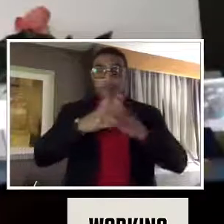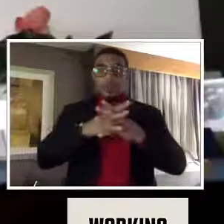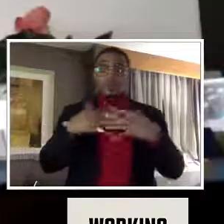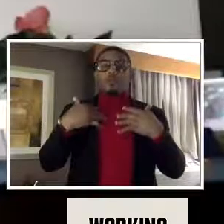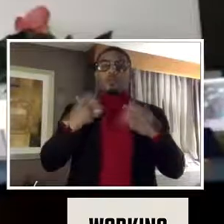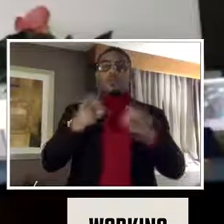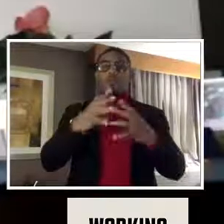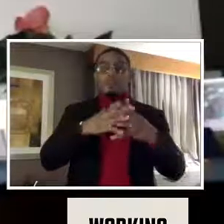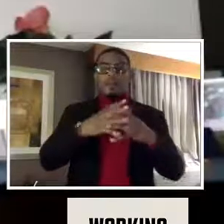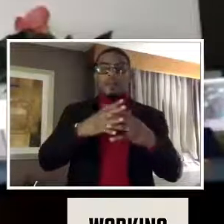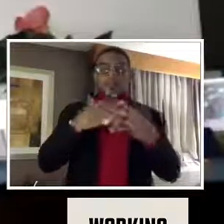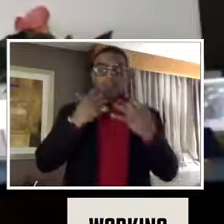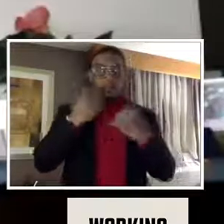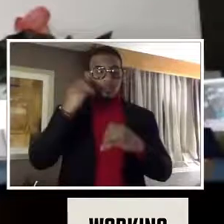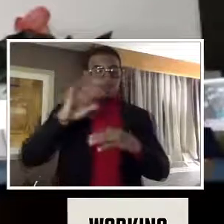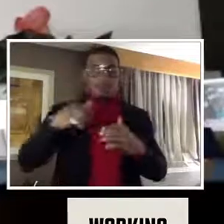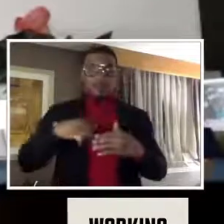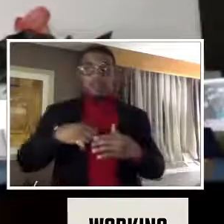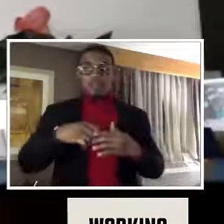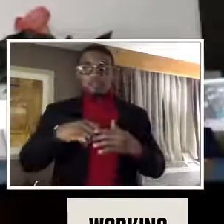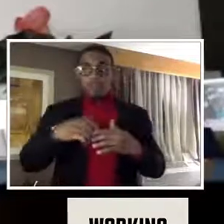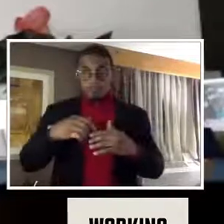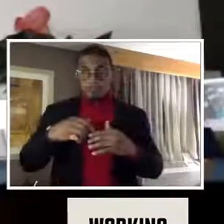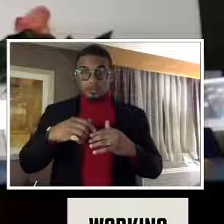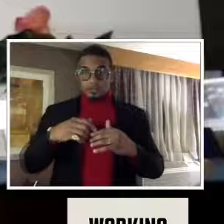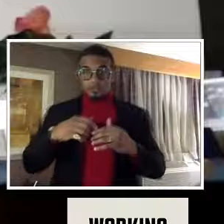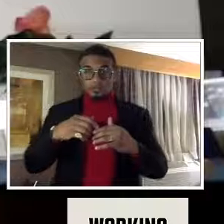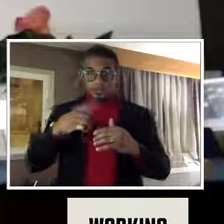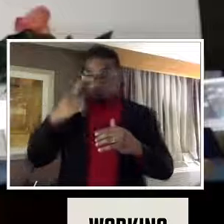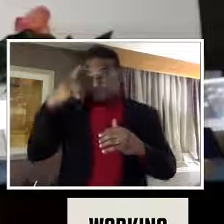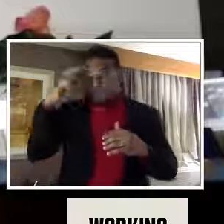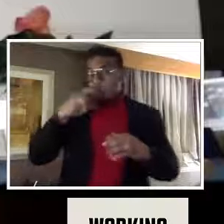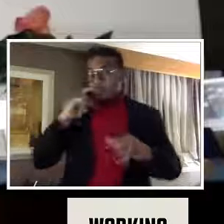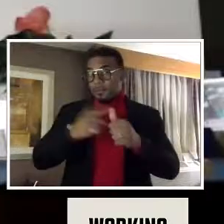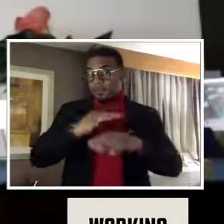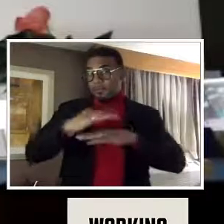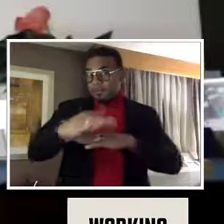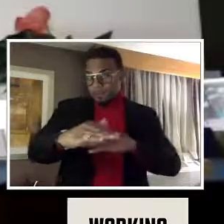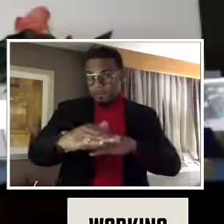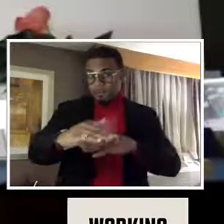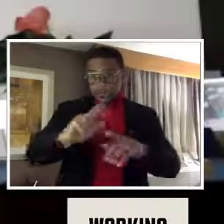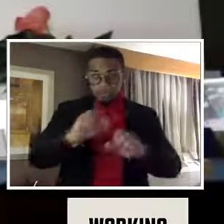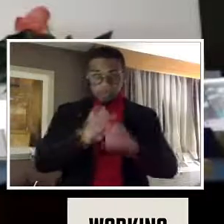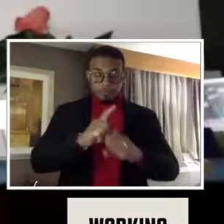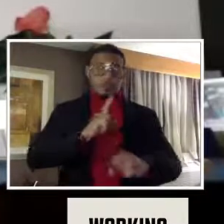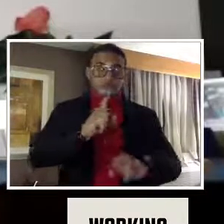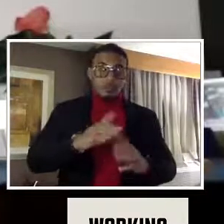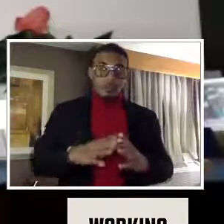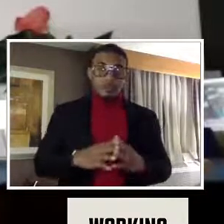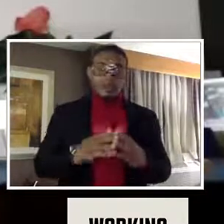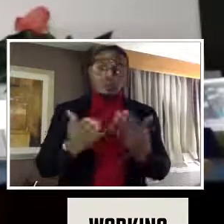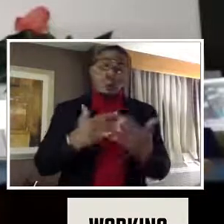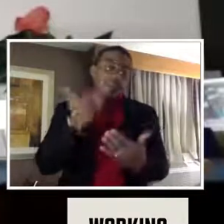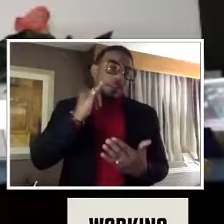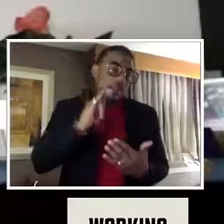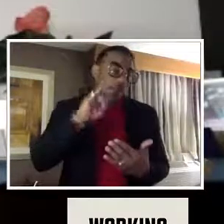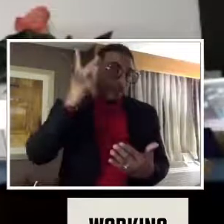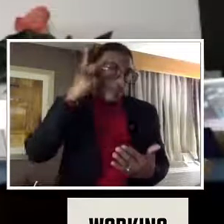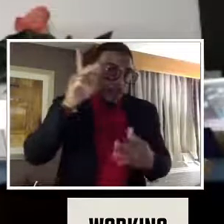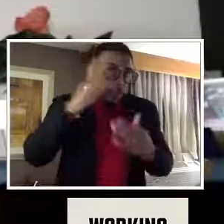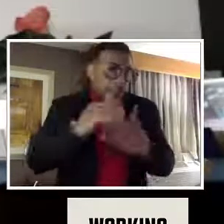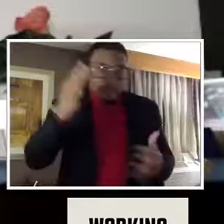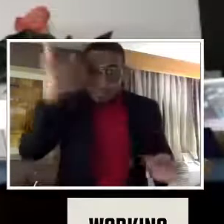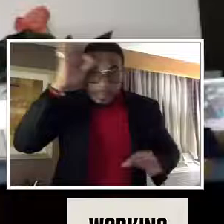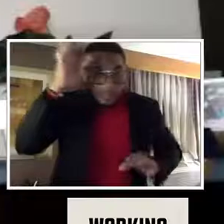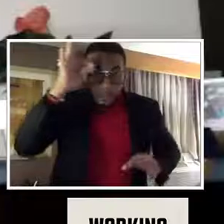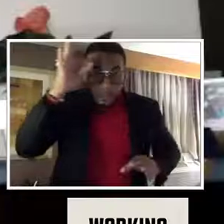resilient America that cares for all of us. The dream is the first step. That's the first step to make it real. Even if political leaders didn't